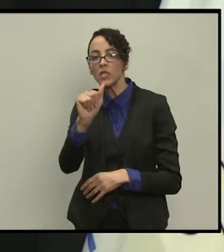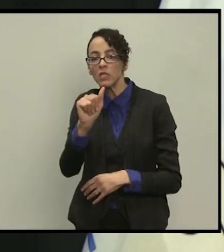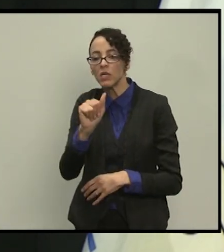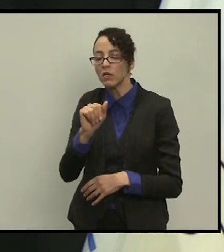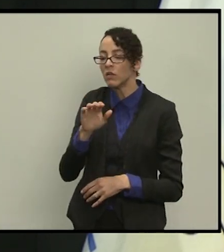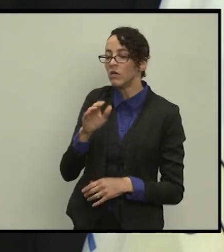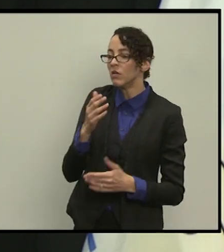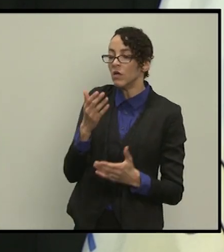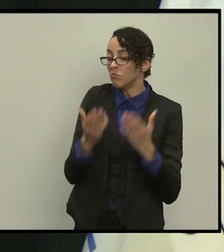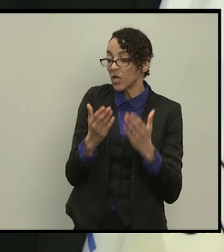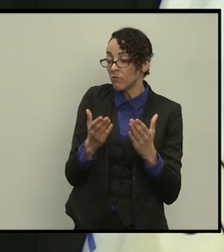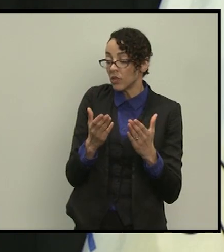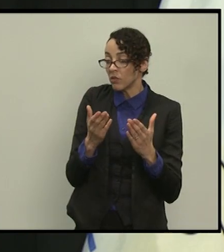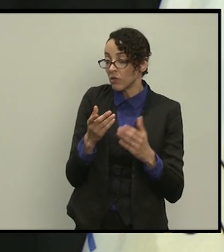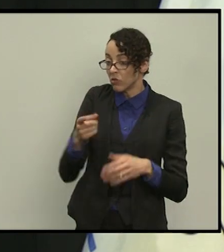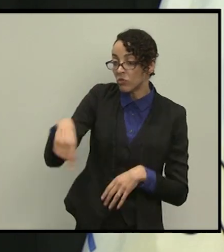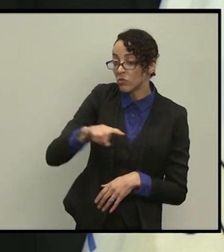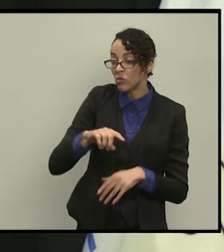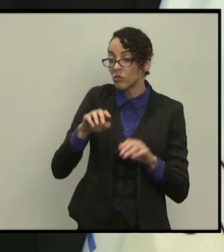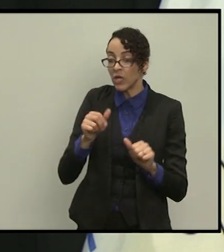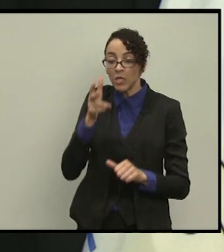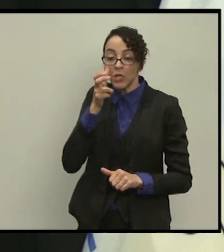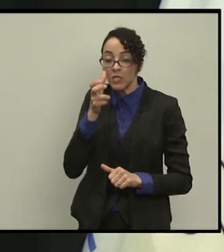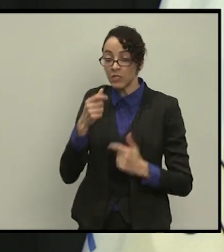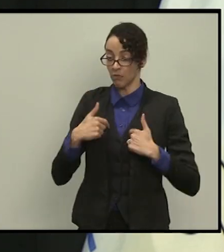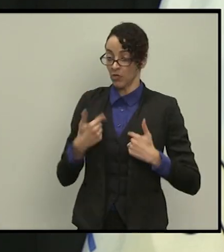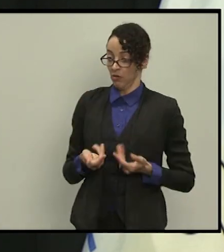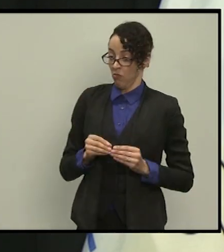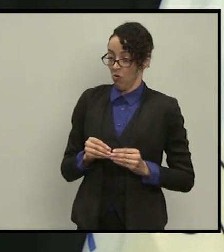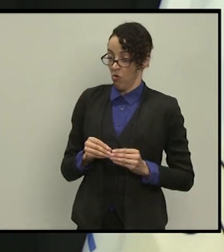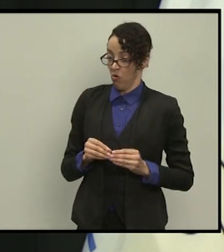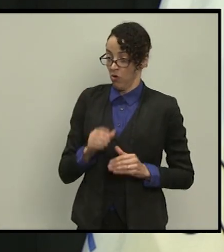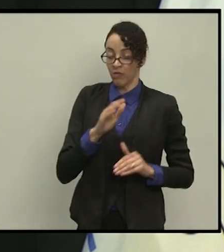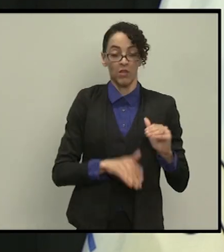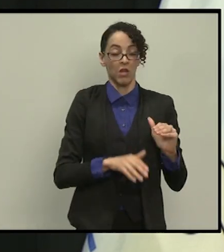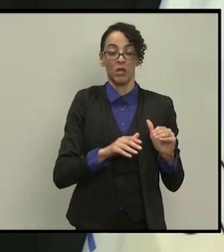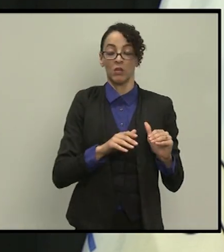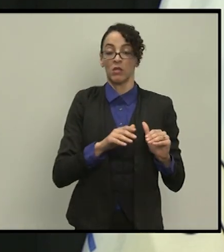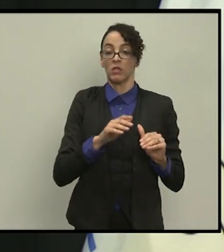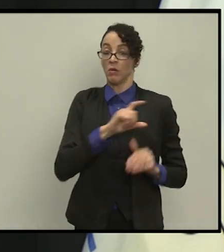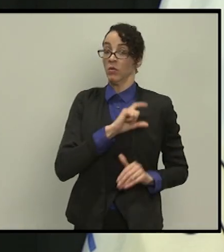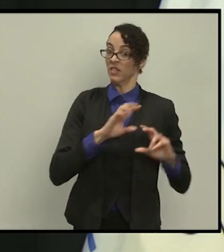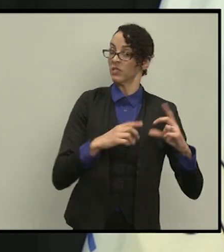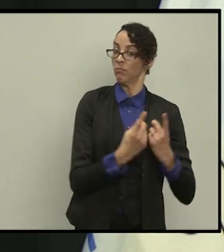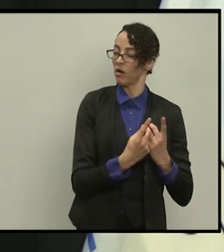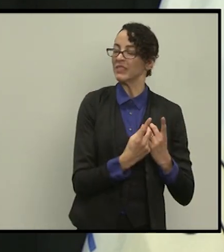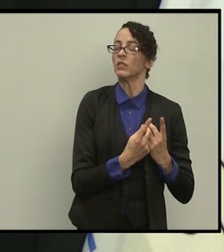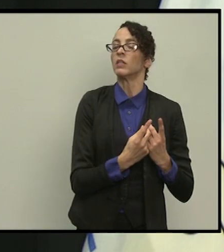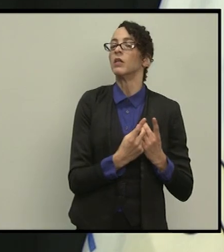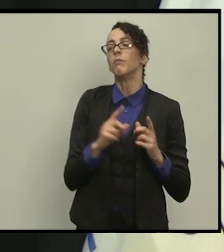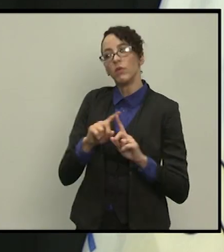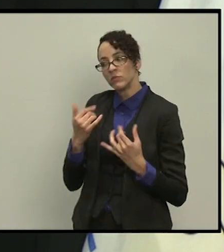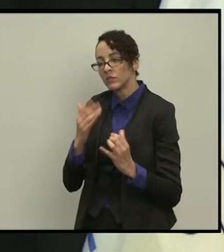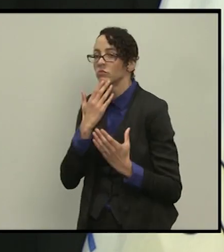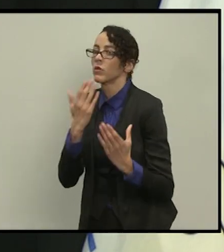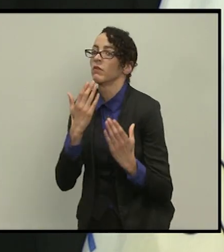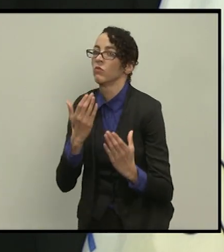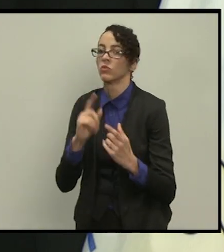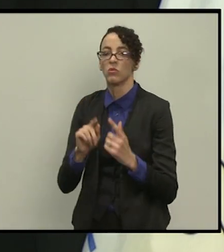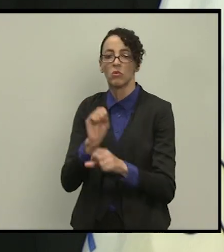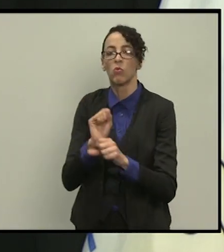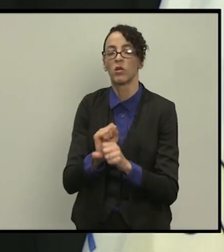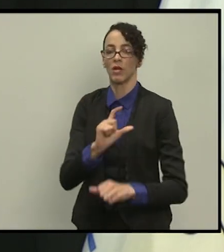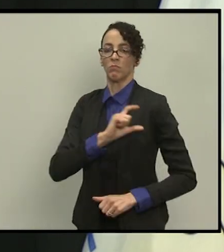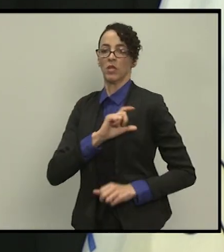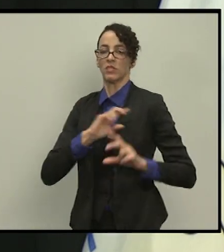work with them or listen to them than they may be to SFPD. I'm really grateful for the work that the police department has been doing to educate